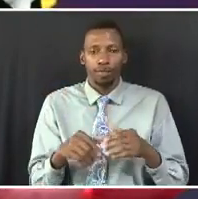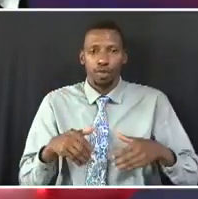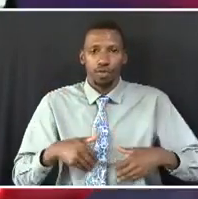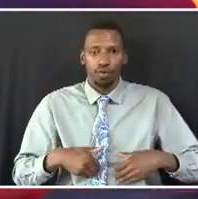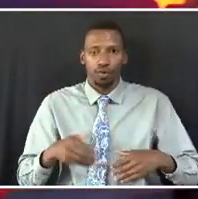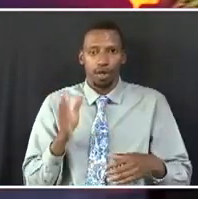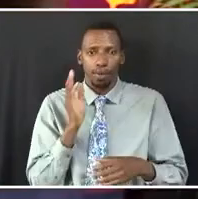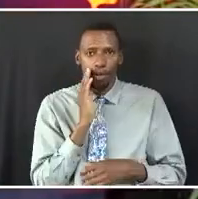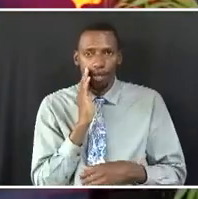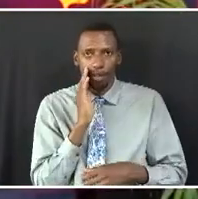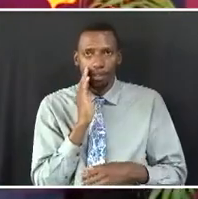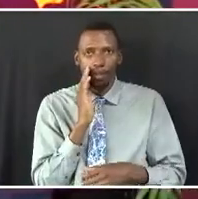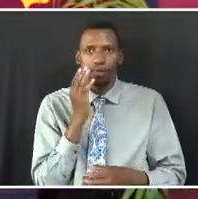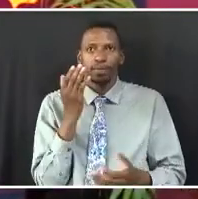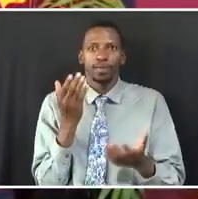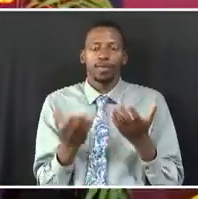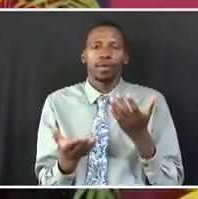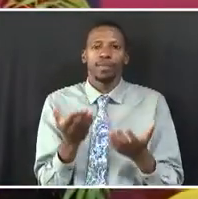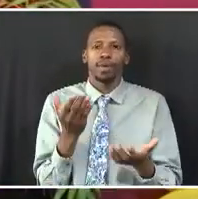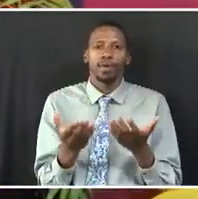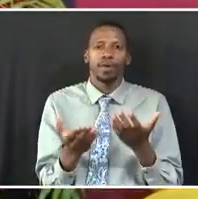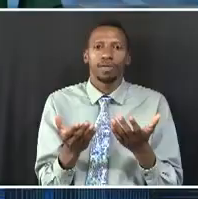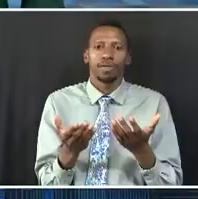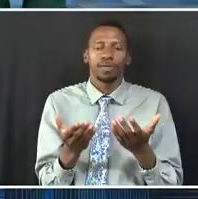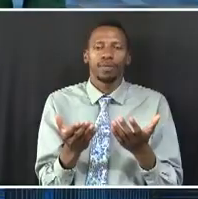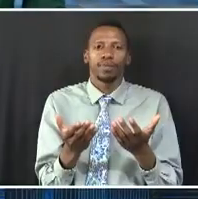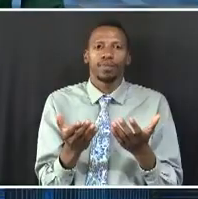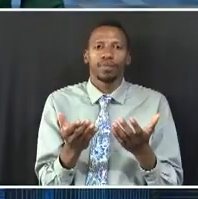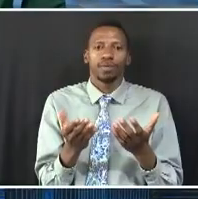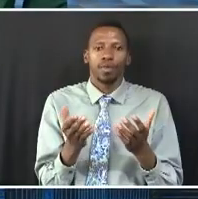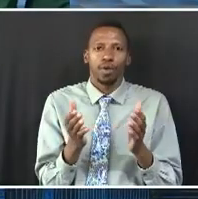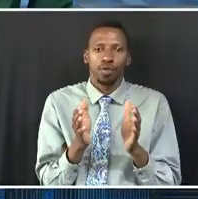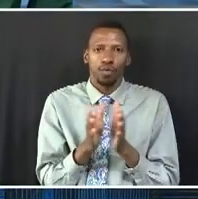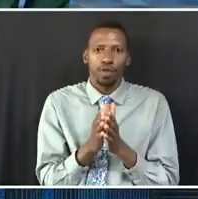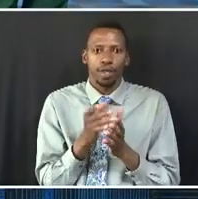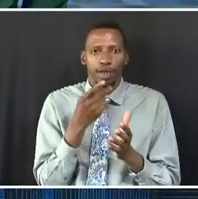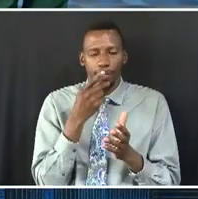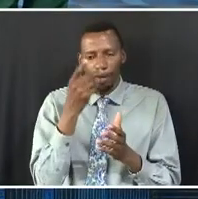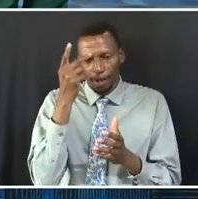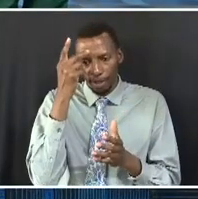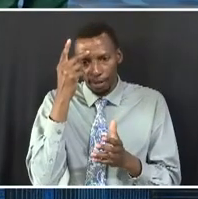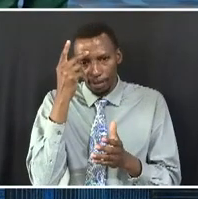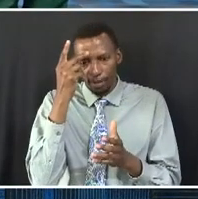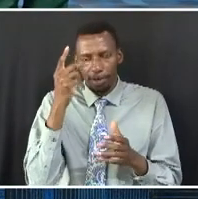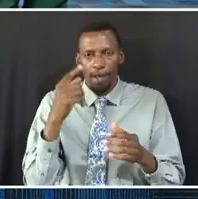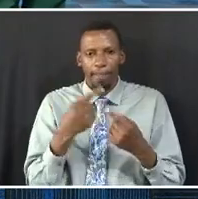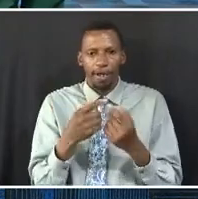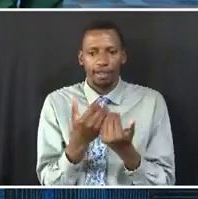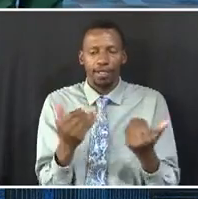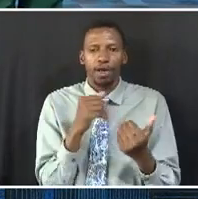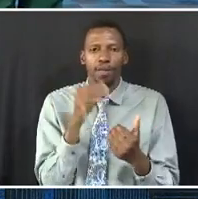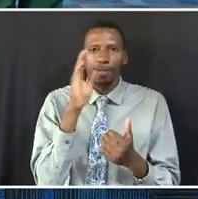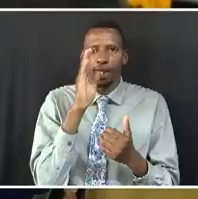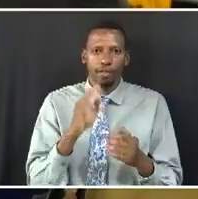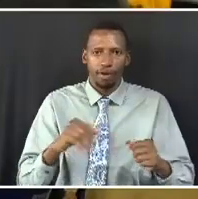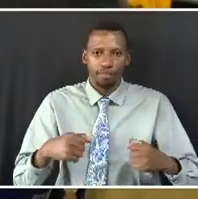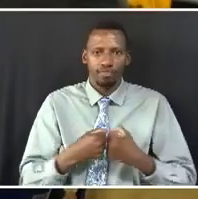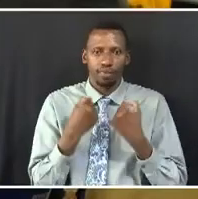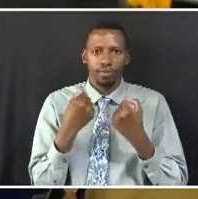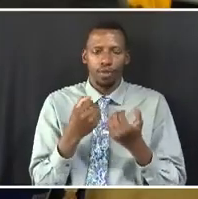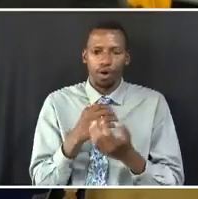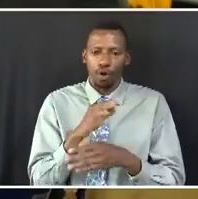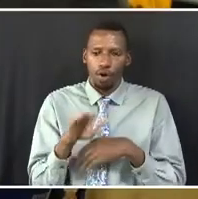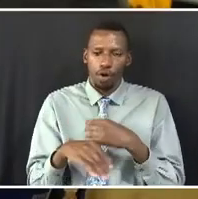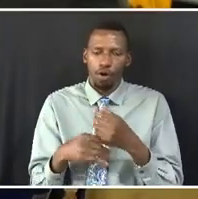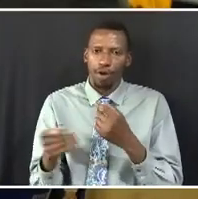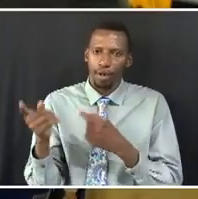mothers might be accident parents, but the children are never an accident. Amen? They all come by the design